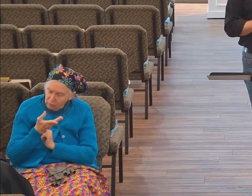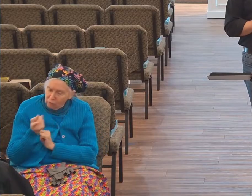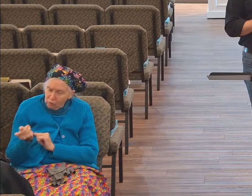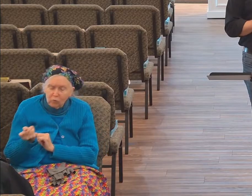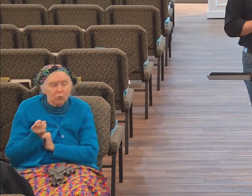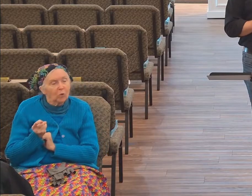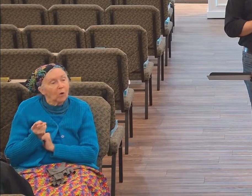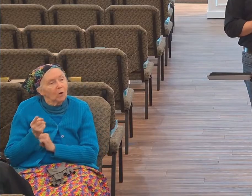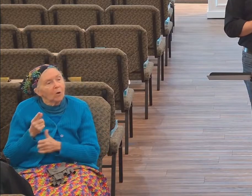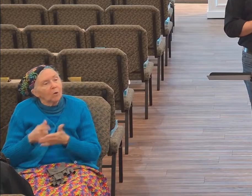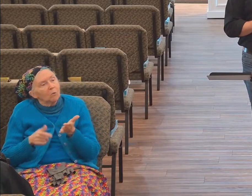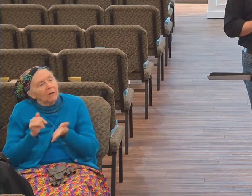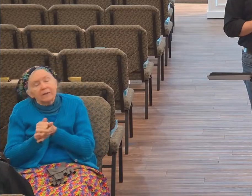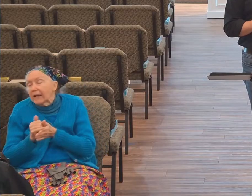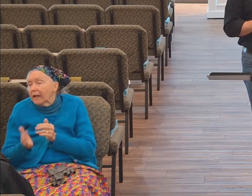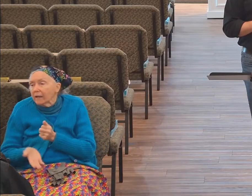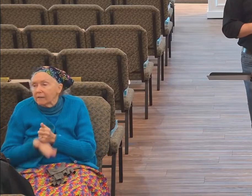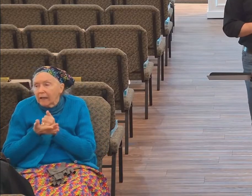do? What does this help do?